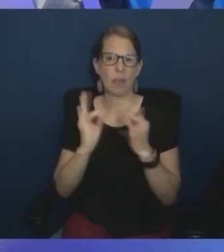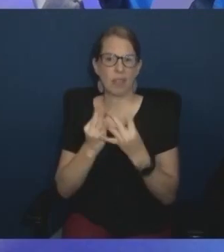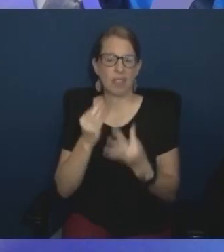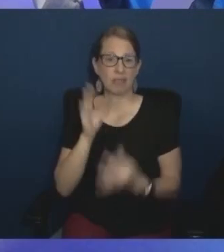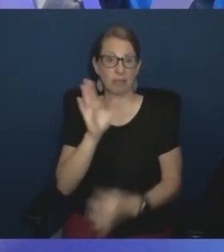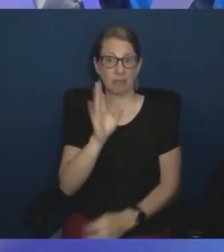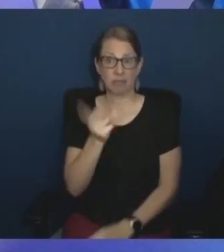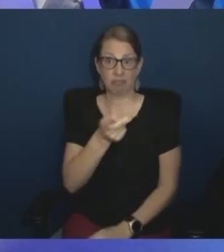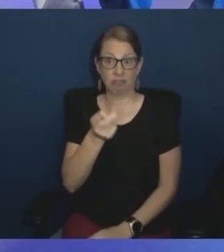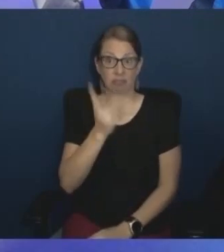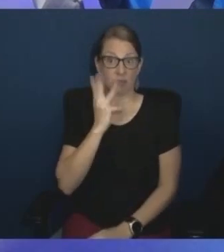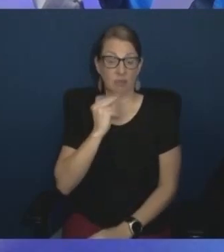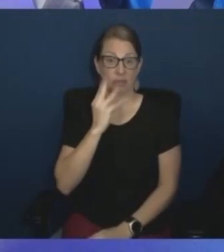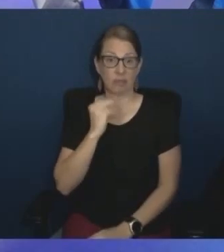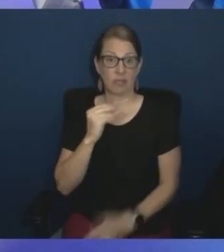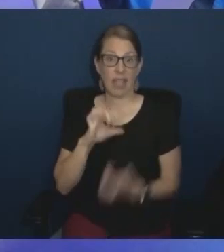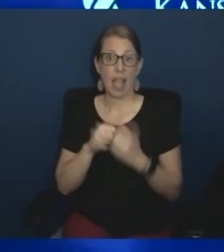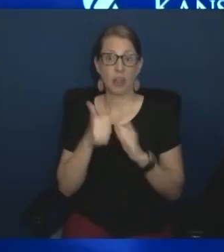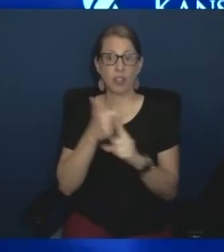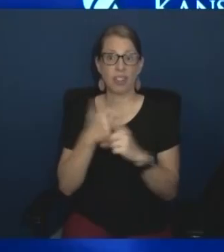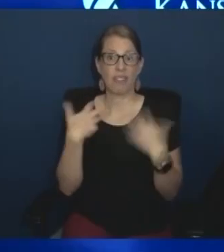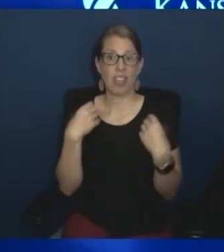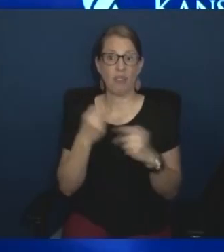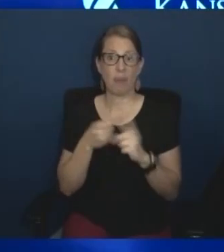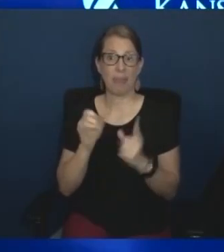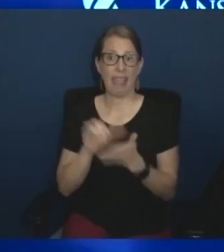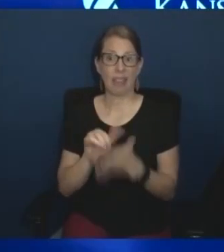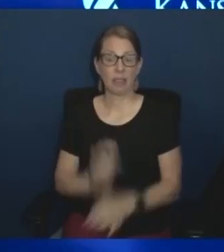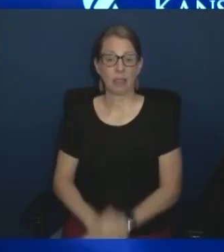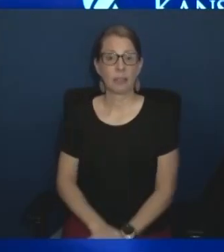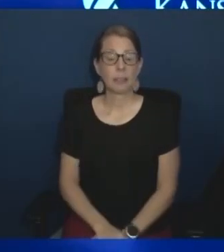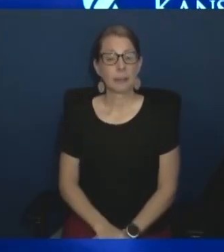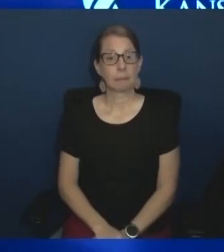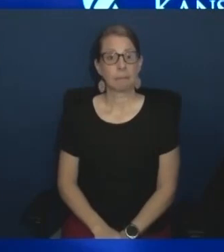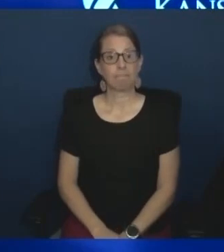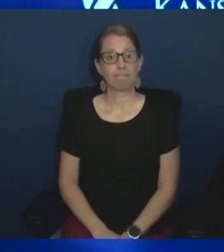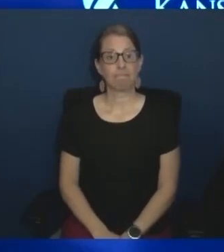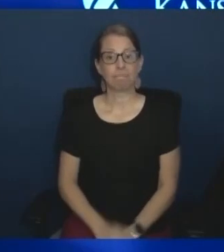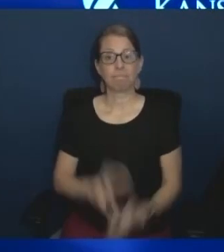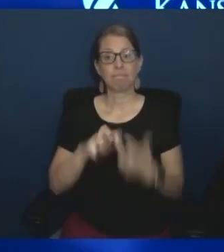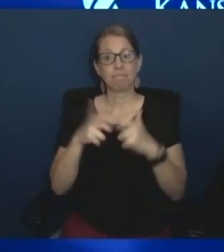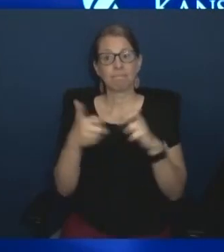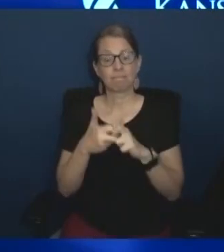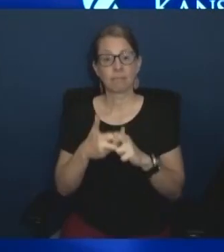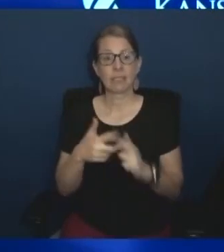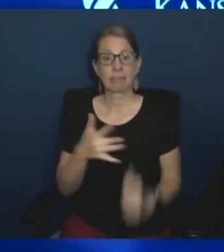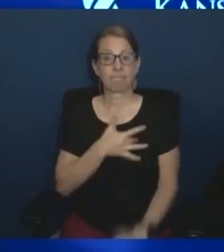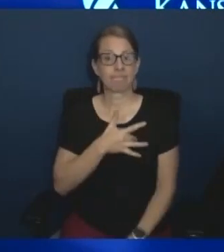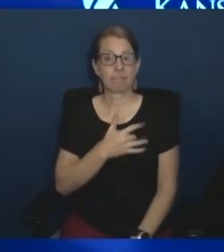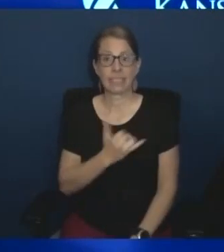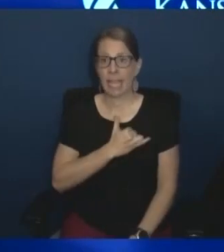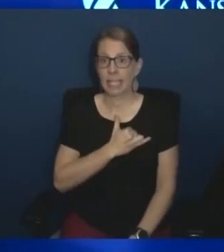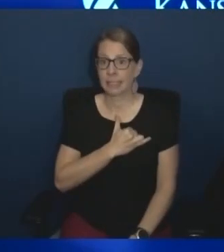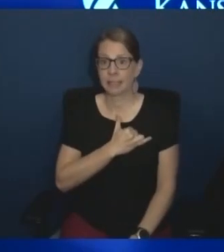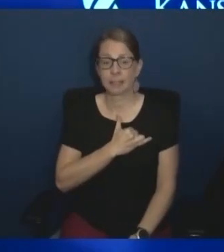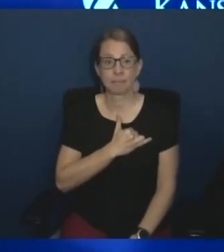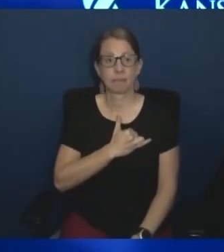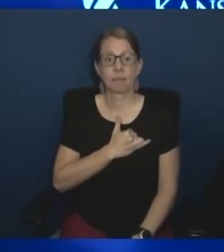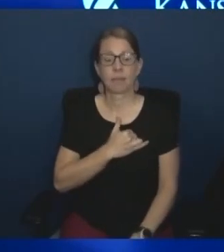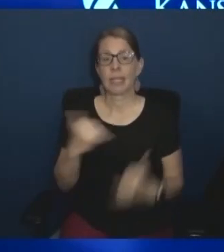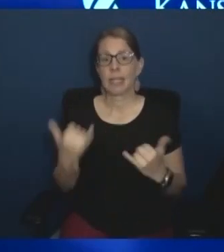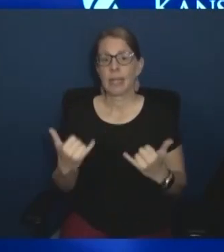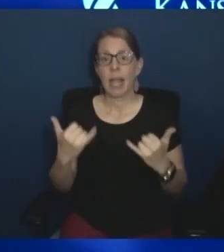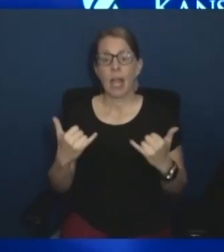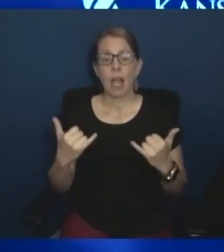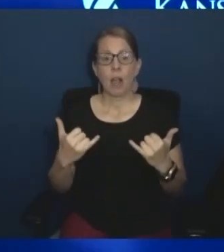how do you come out of that? It's difficult. It stays with you. You know, now in this surge,